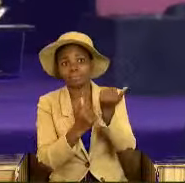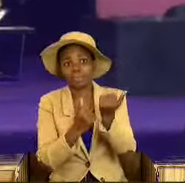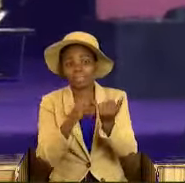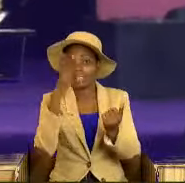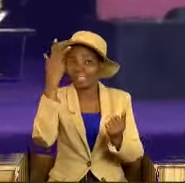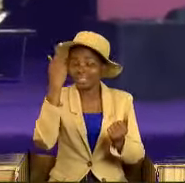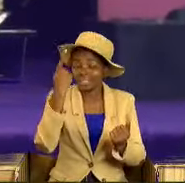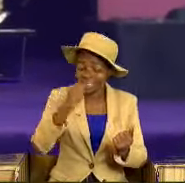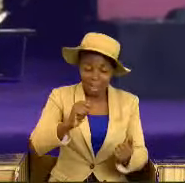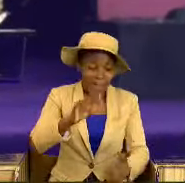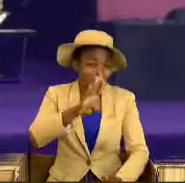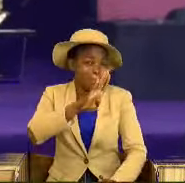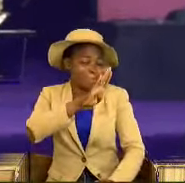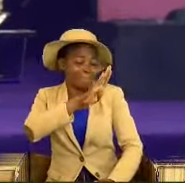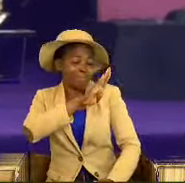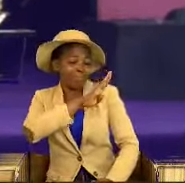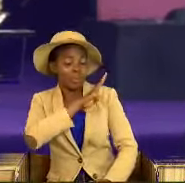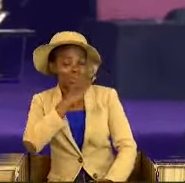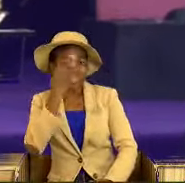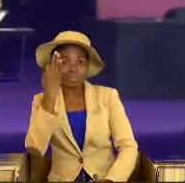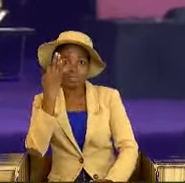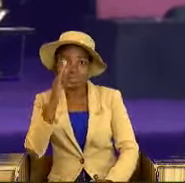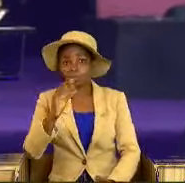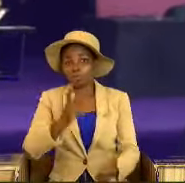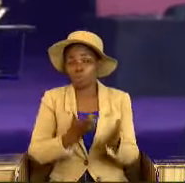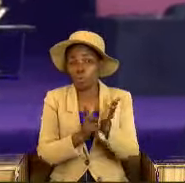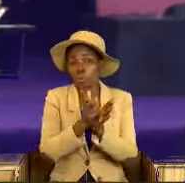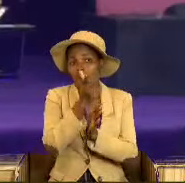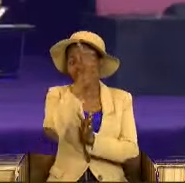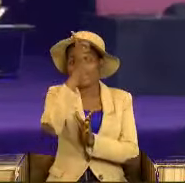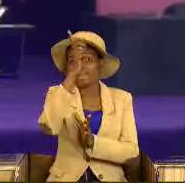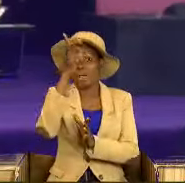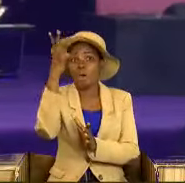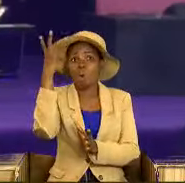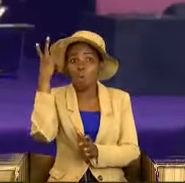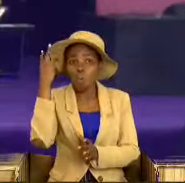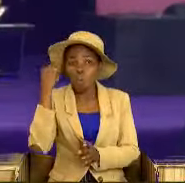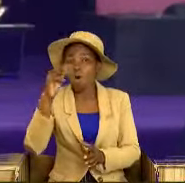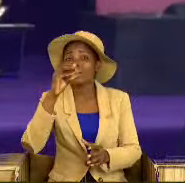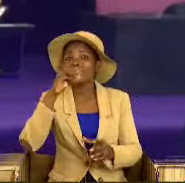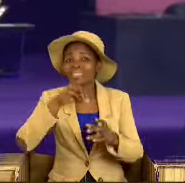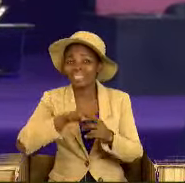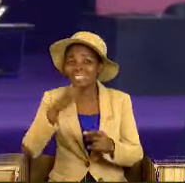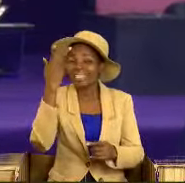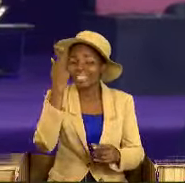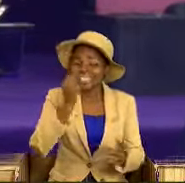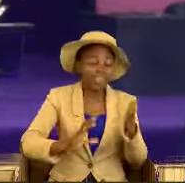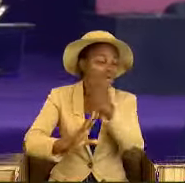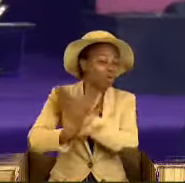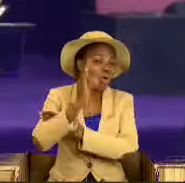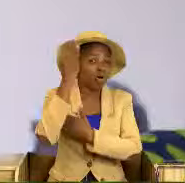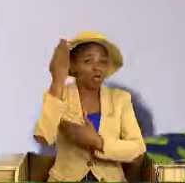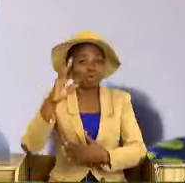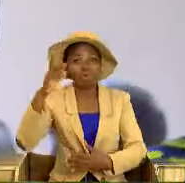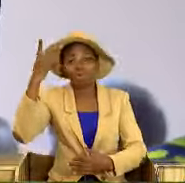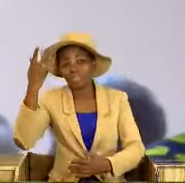the confidence of Goliad was in the god of the